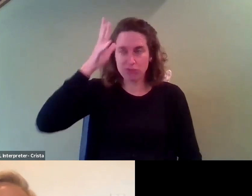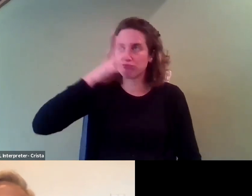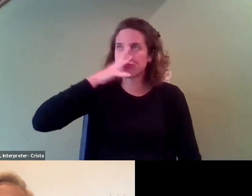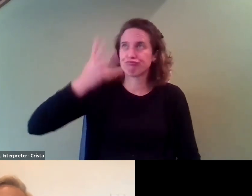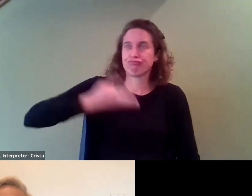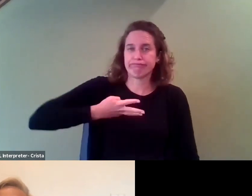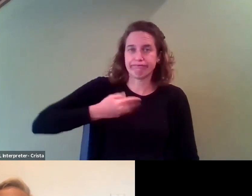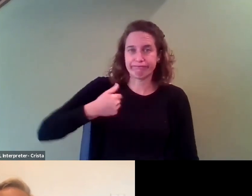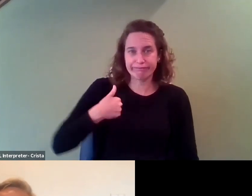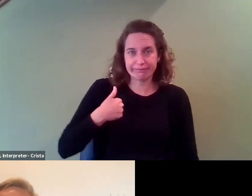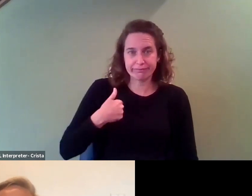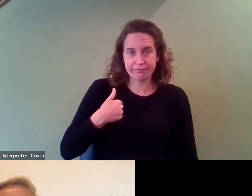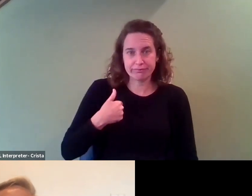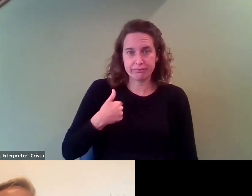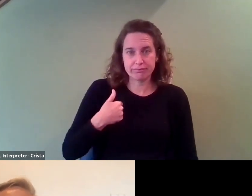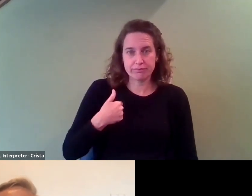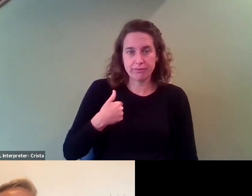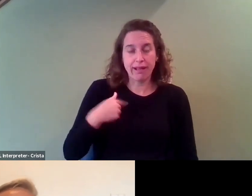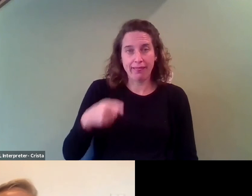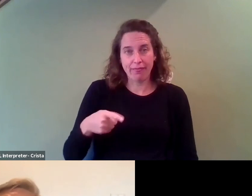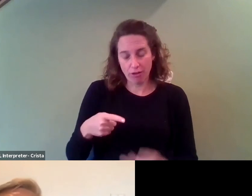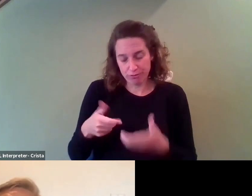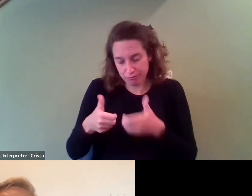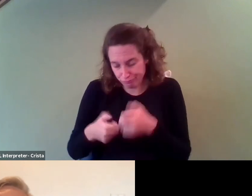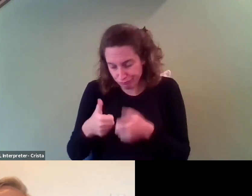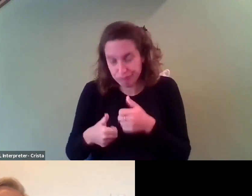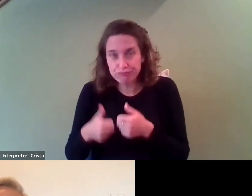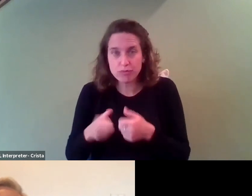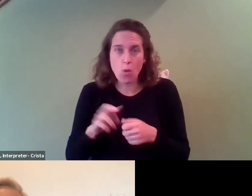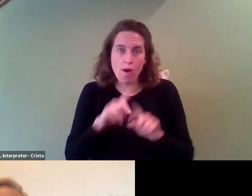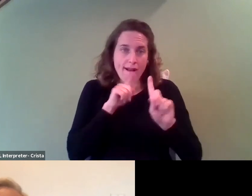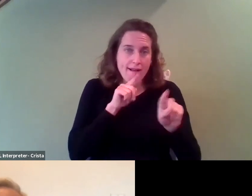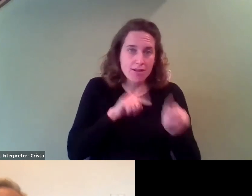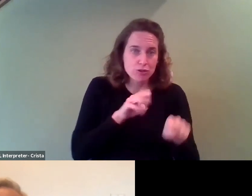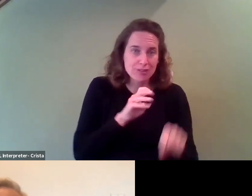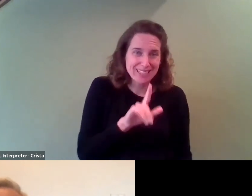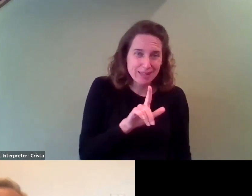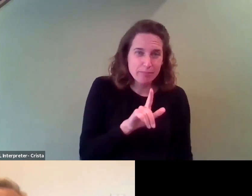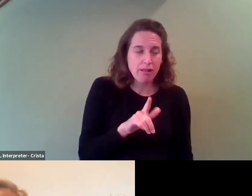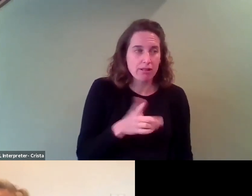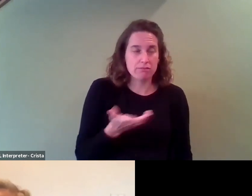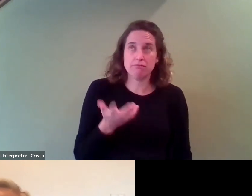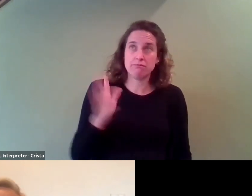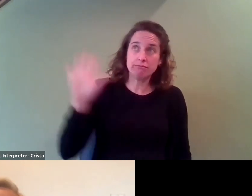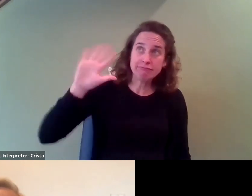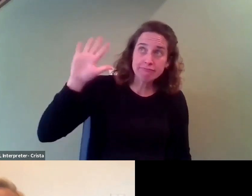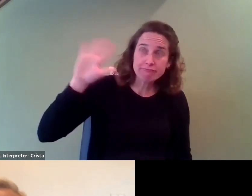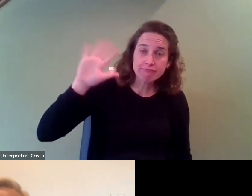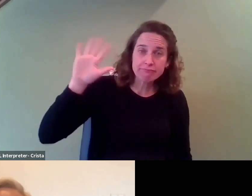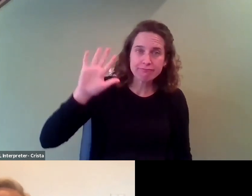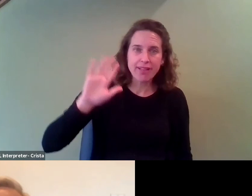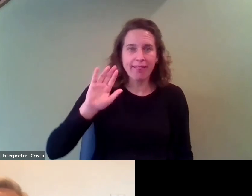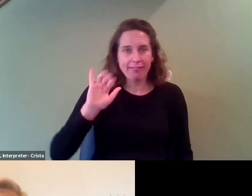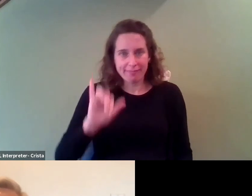out, that their parents are staring at their phones or answering emails or whatever, and that, you know, that